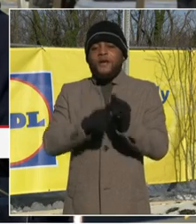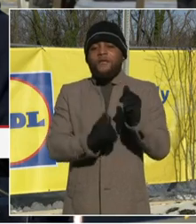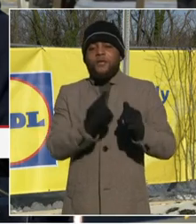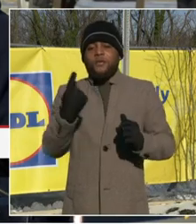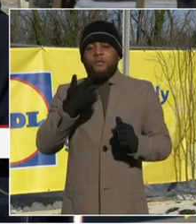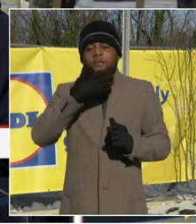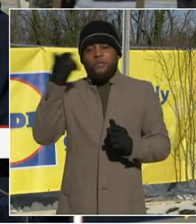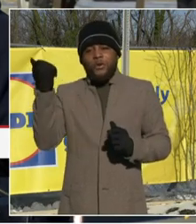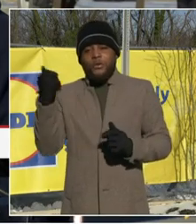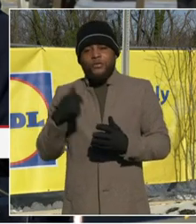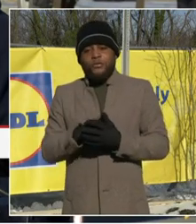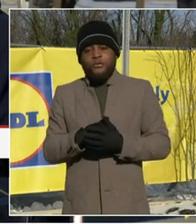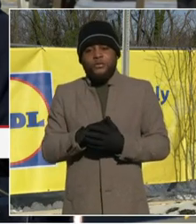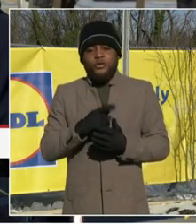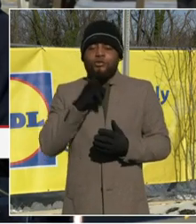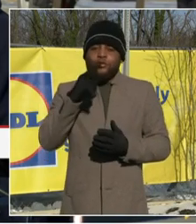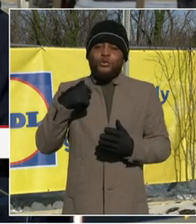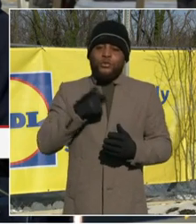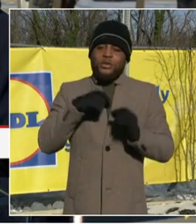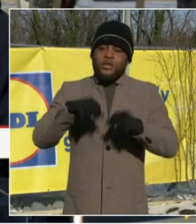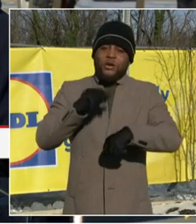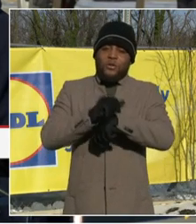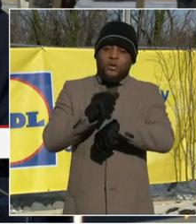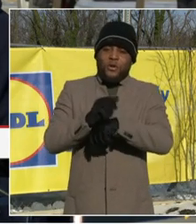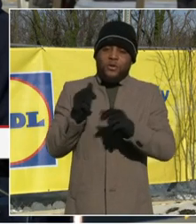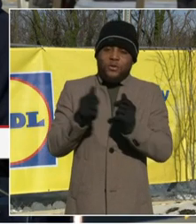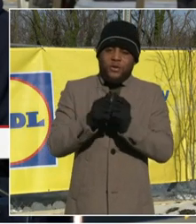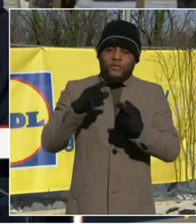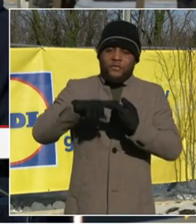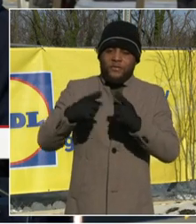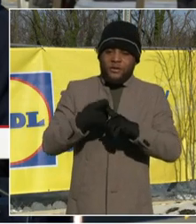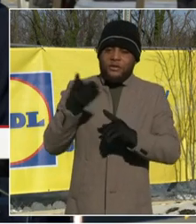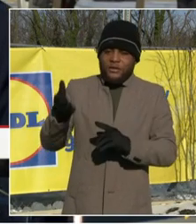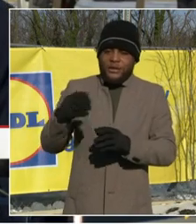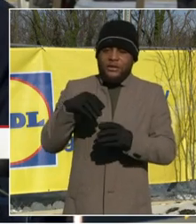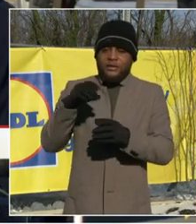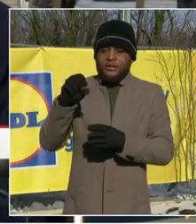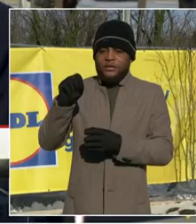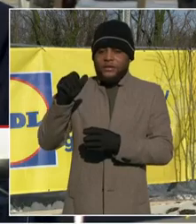to make sure that they're delivering in the way that we want them to deliver to.